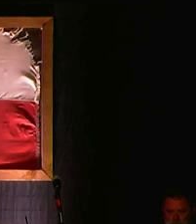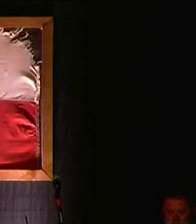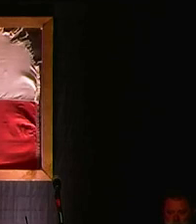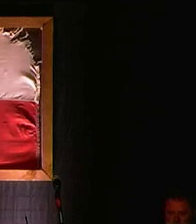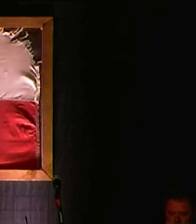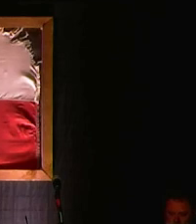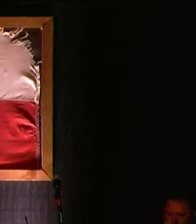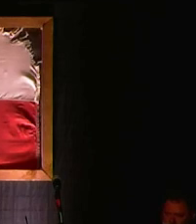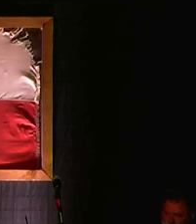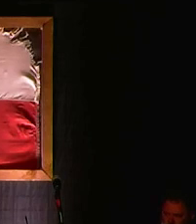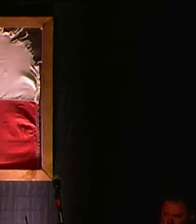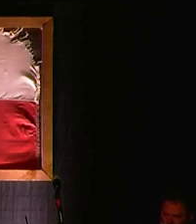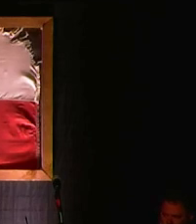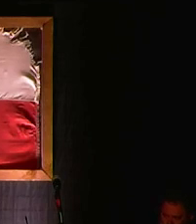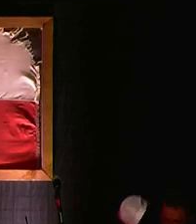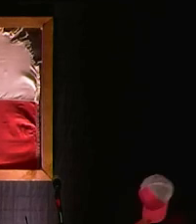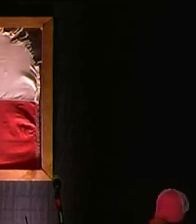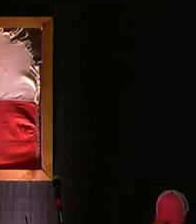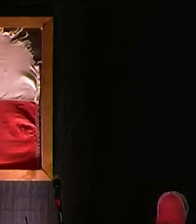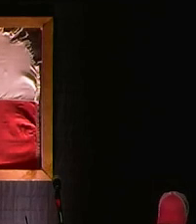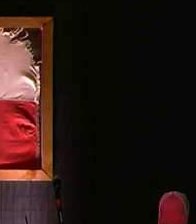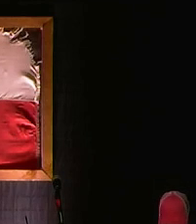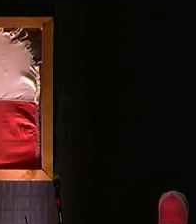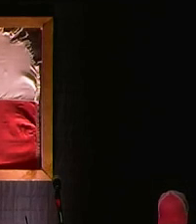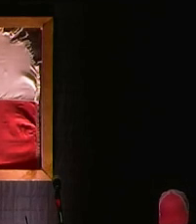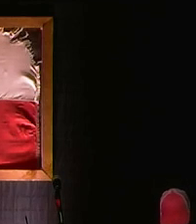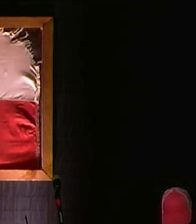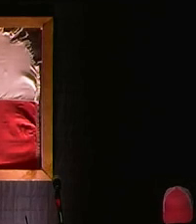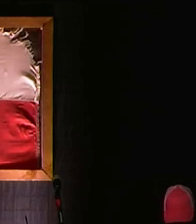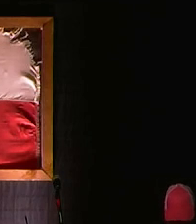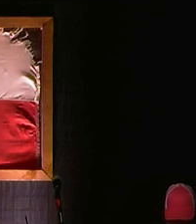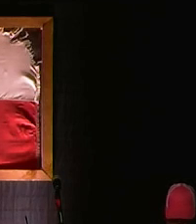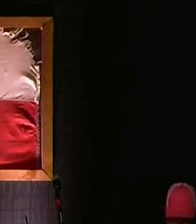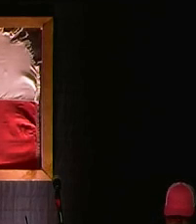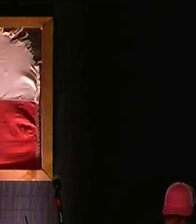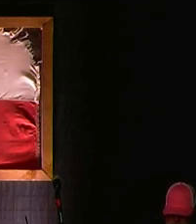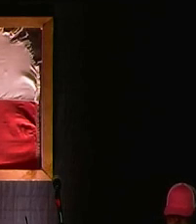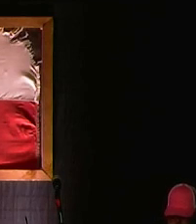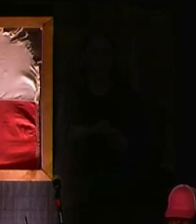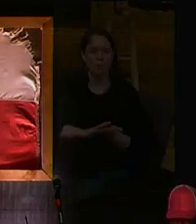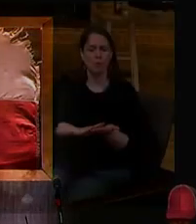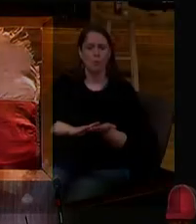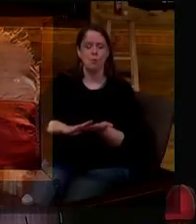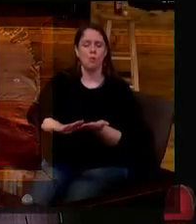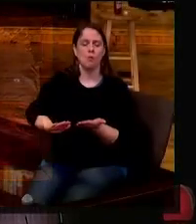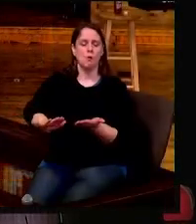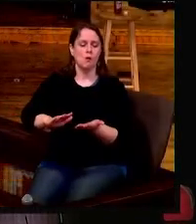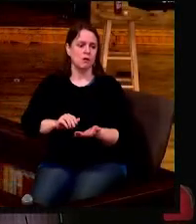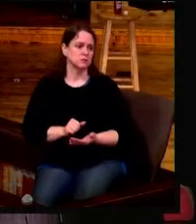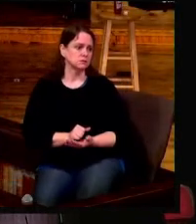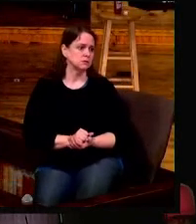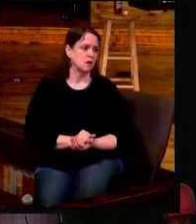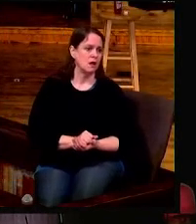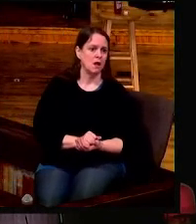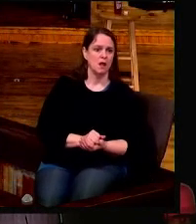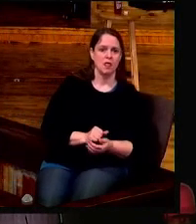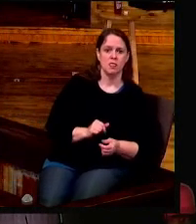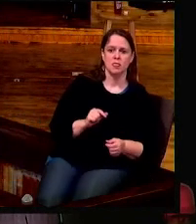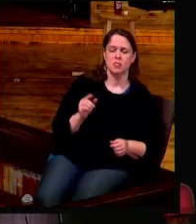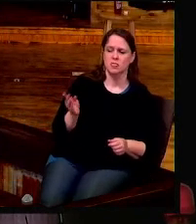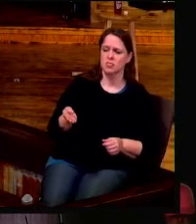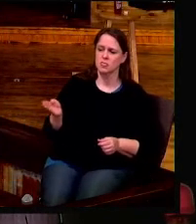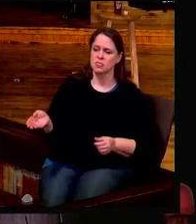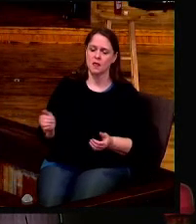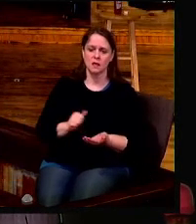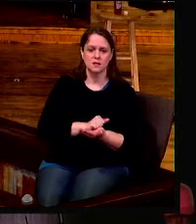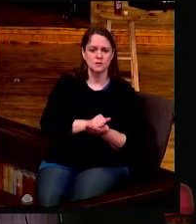they'd carried all their life, all the things that they had gone through that no longer were pleasing to themselves or to the Lord, those things washed away.